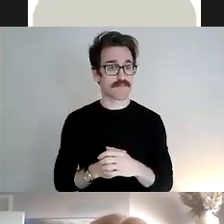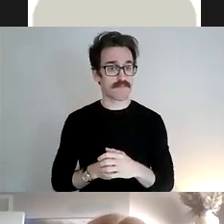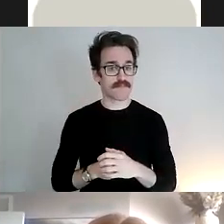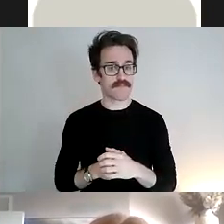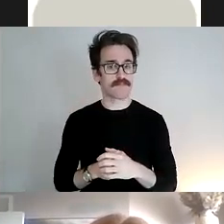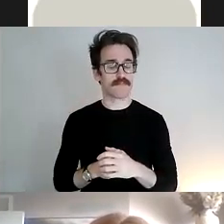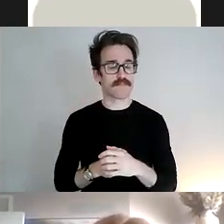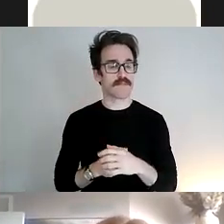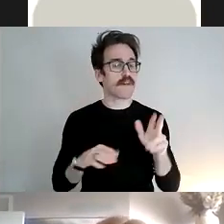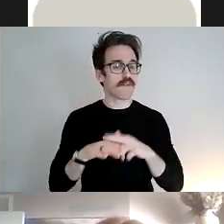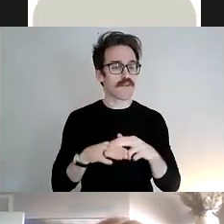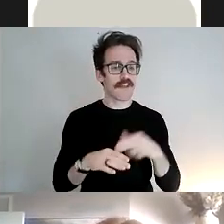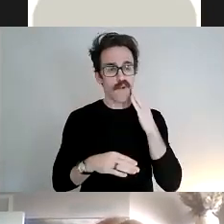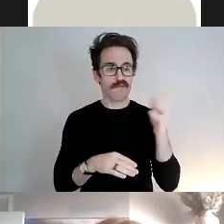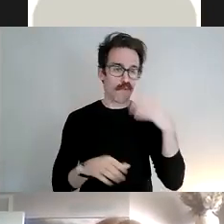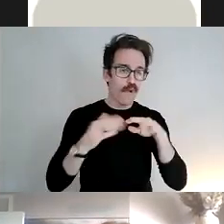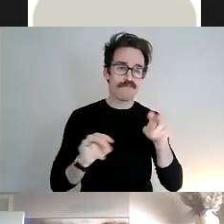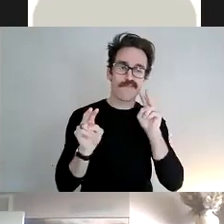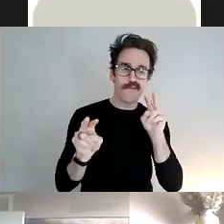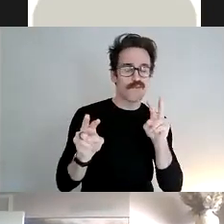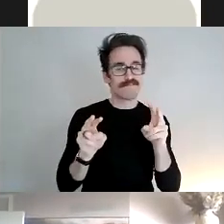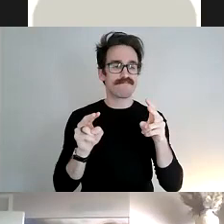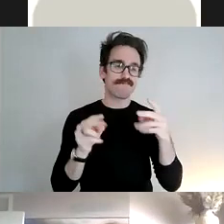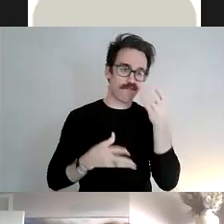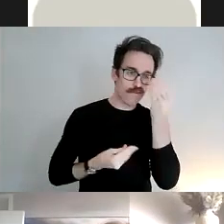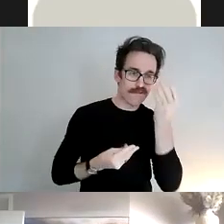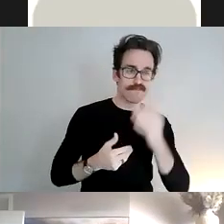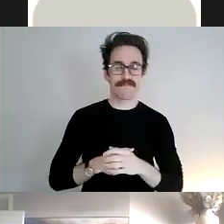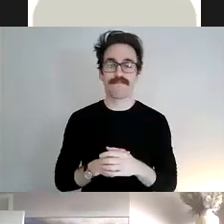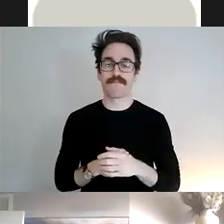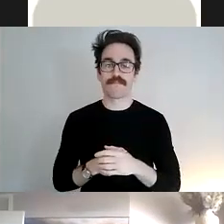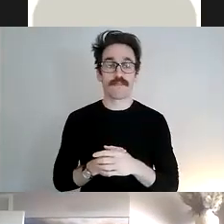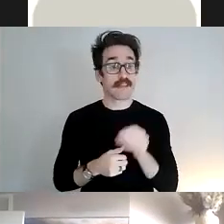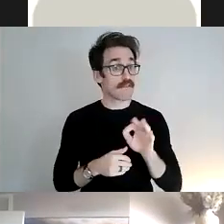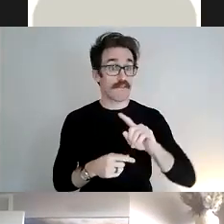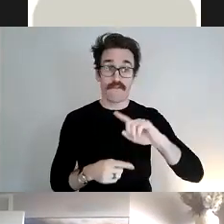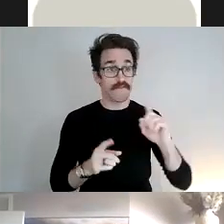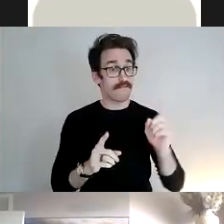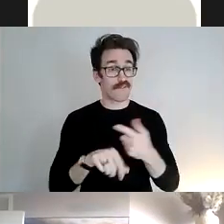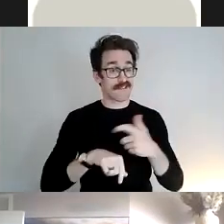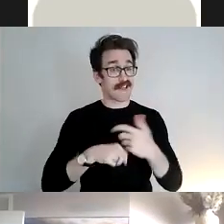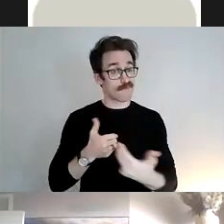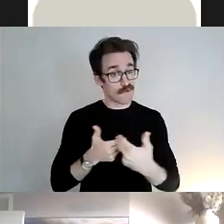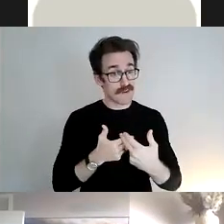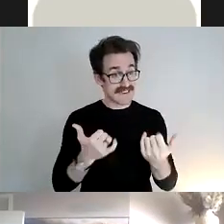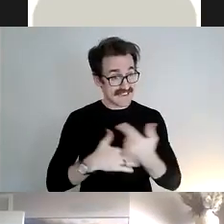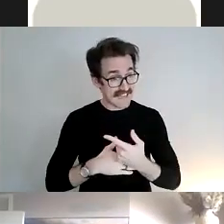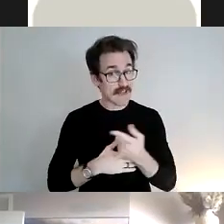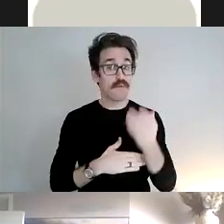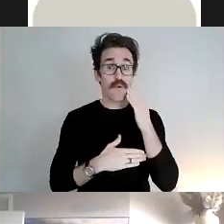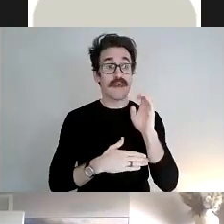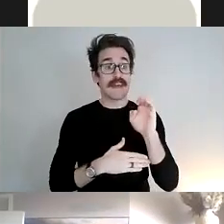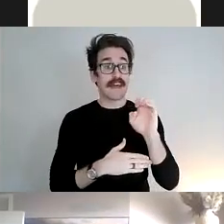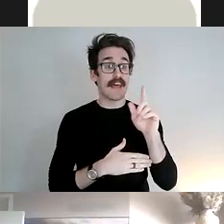are as well. For those who are joining us for the first time and may not be familiar with our organization, LGBT's Provincial